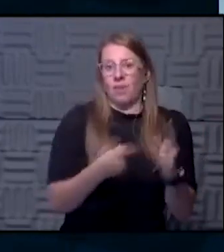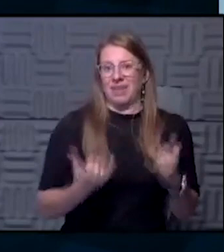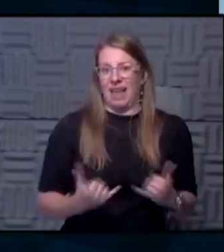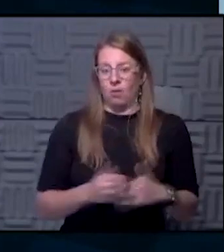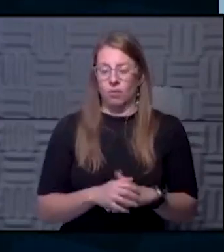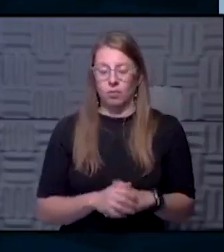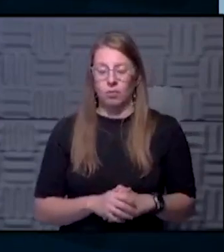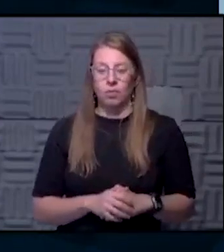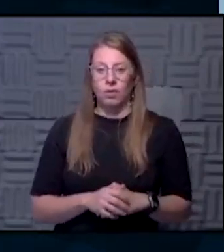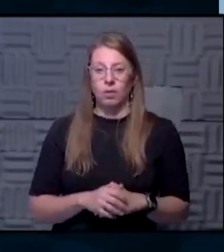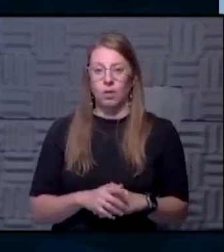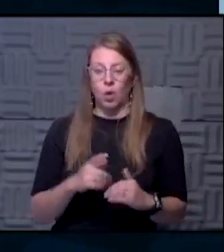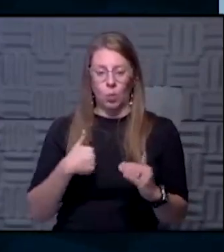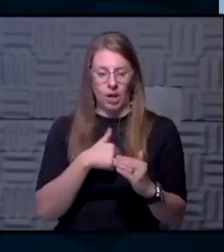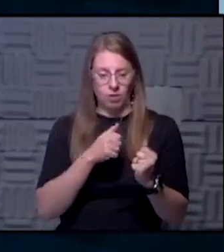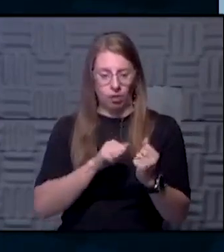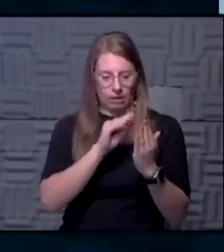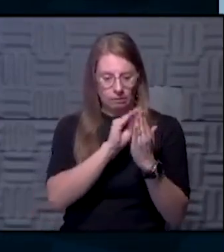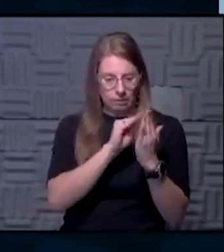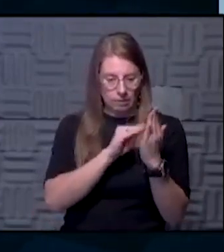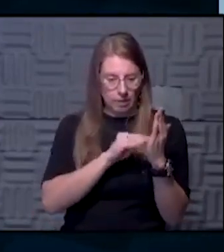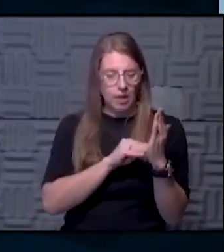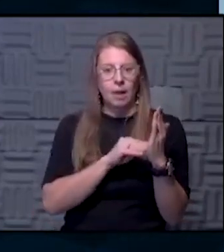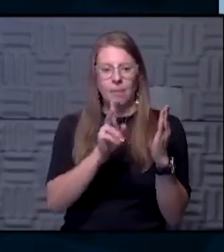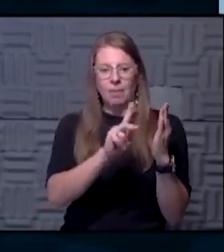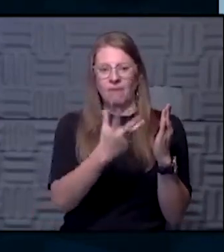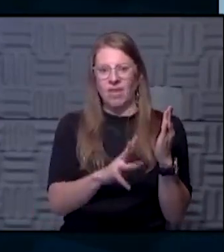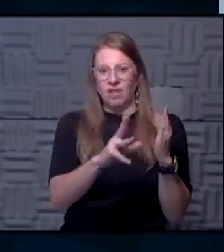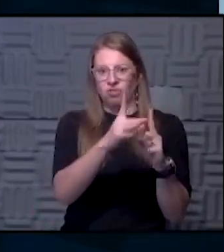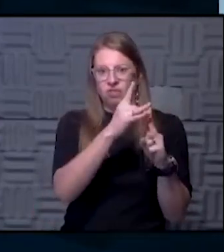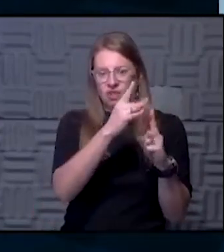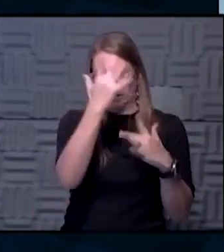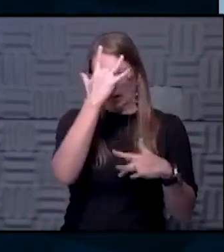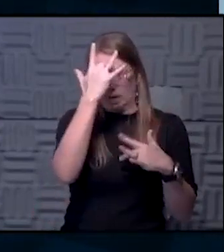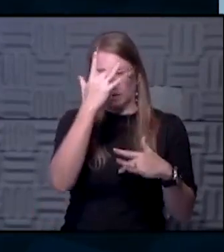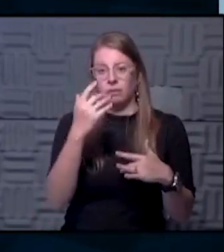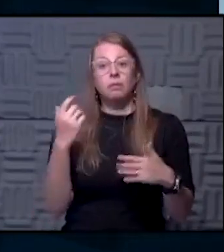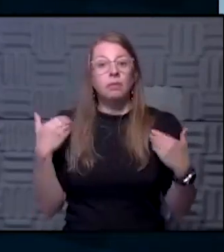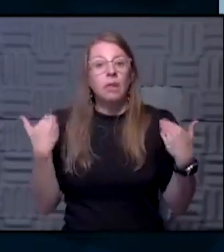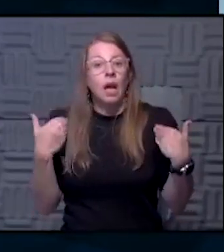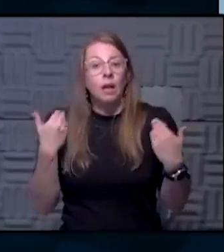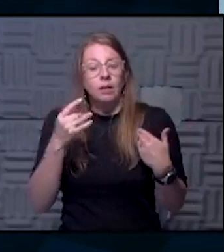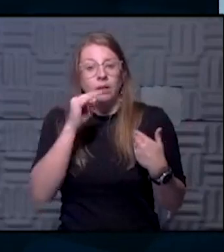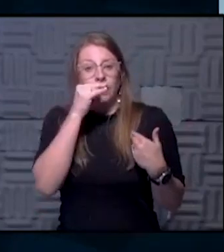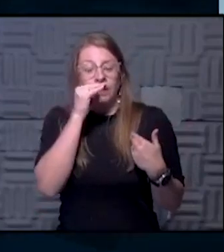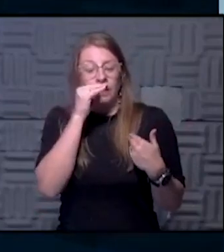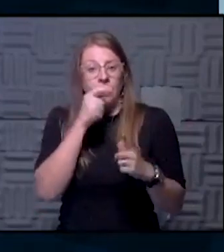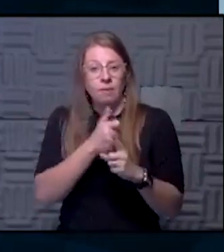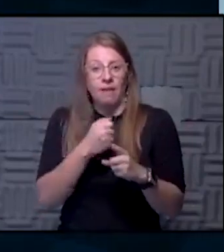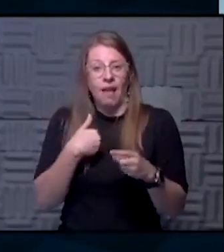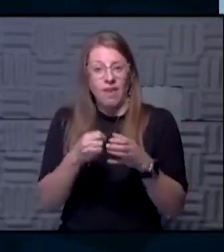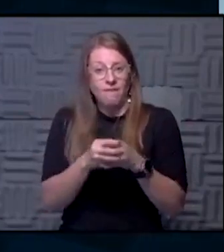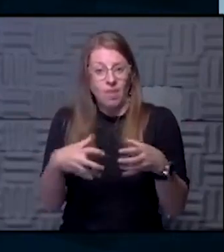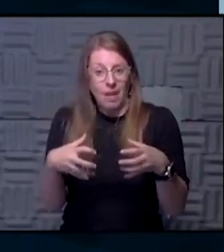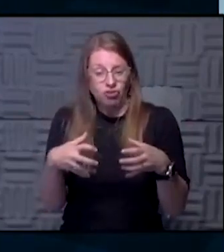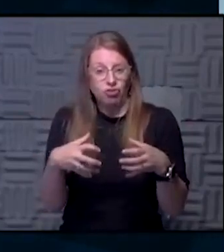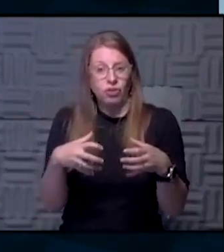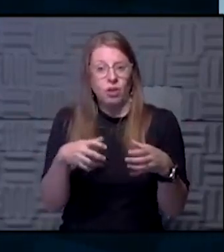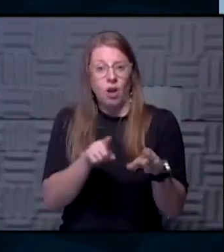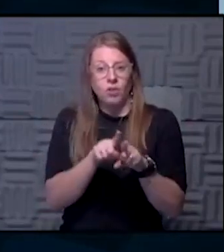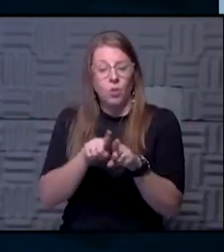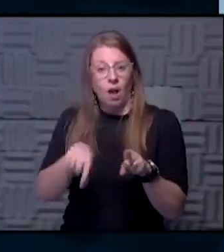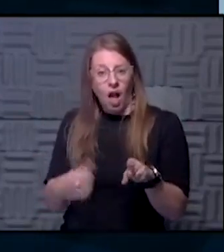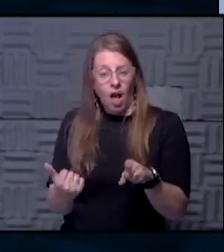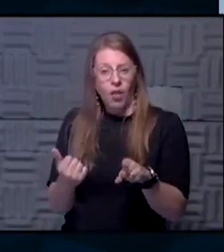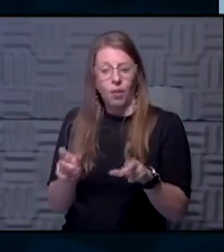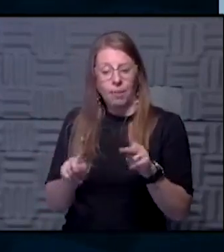follow the people who have had this disease, especially younger children that have the inflammation, and other individuals that